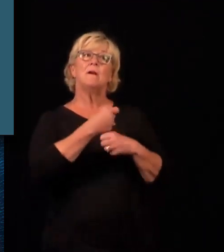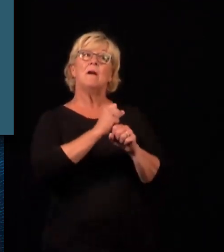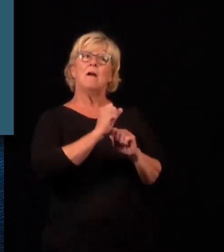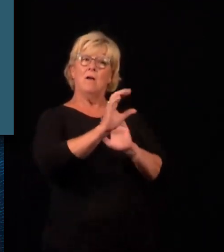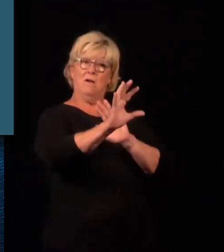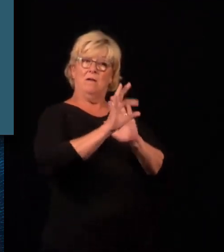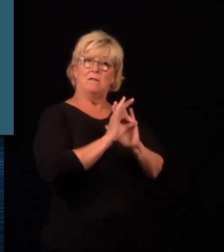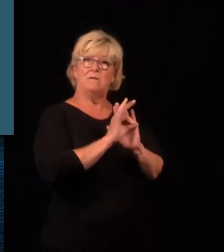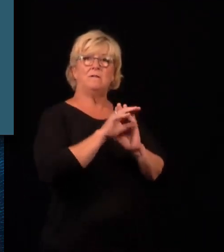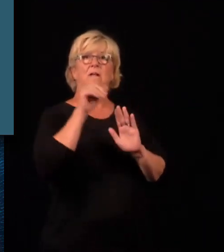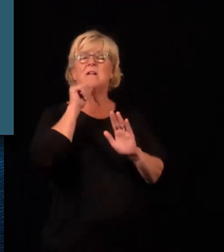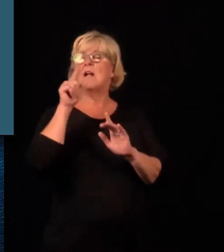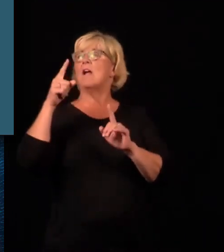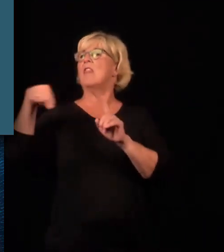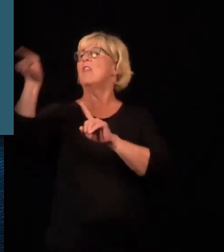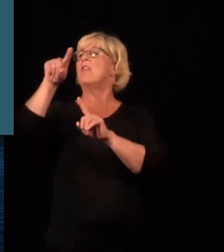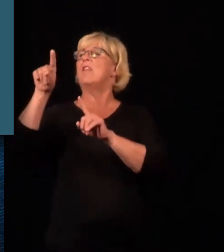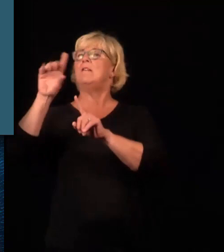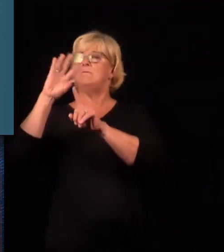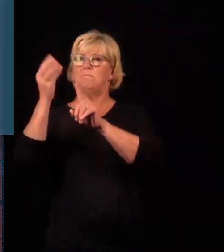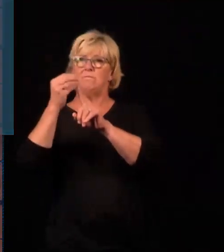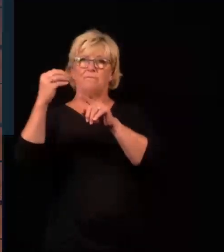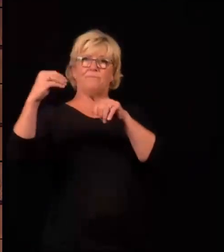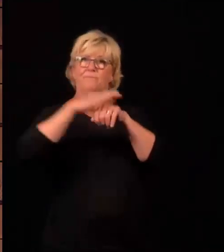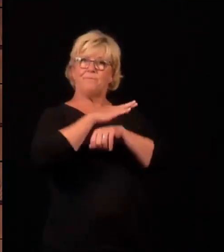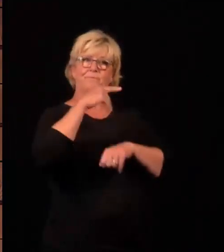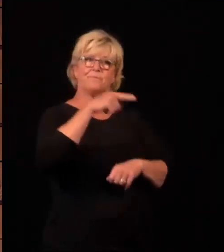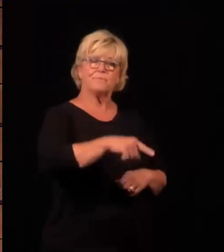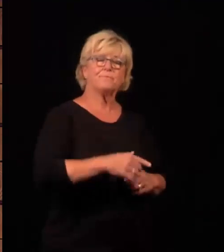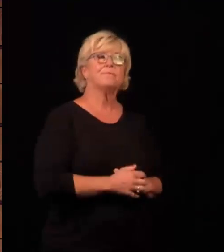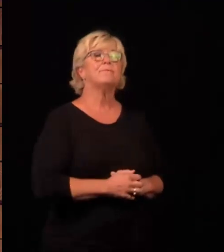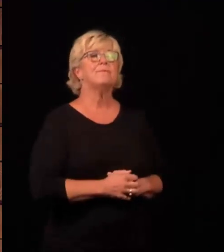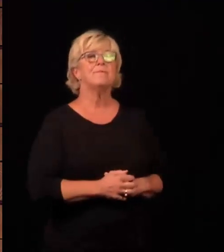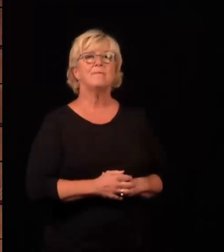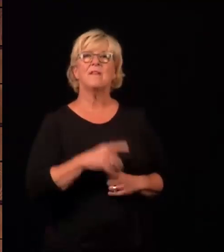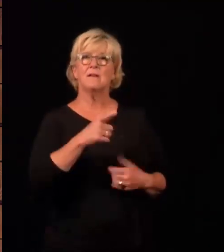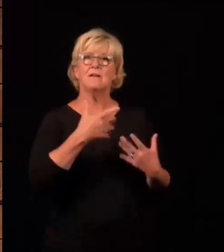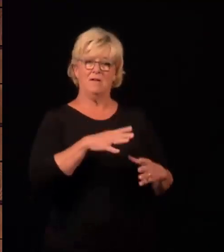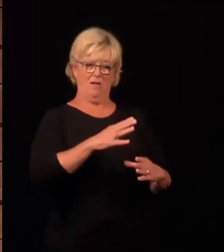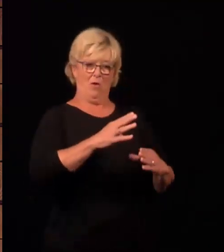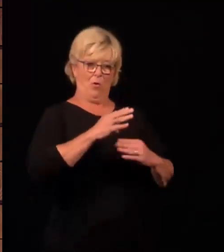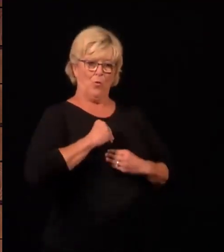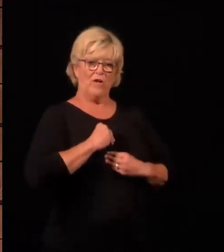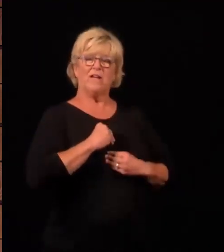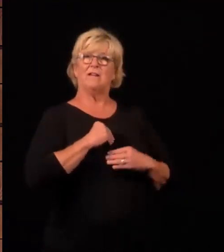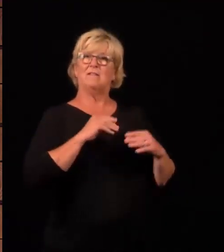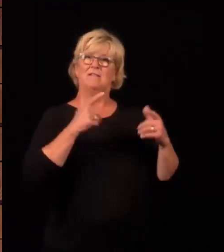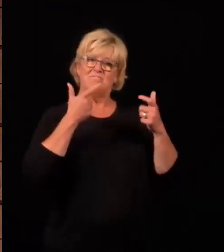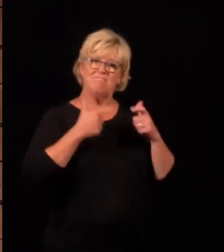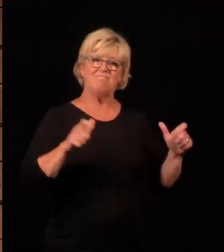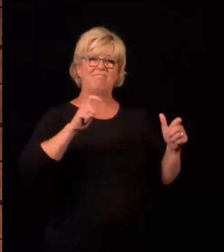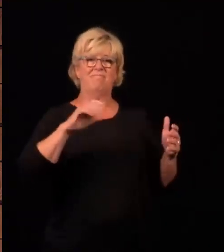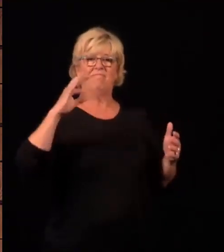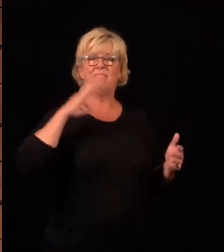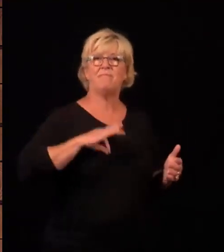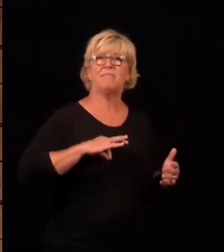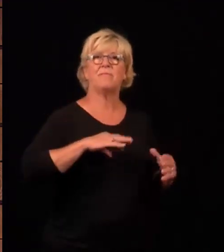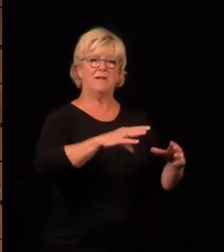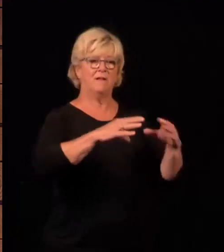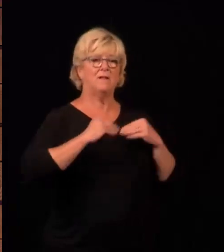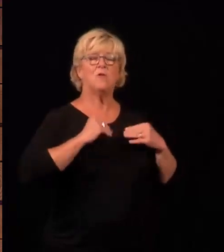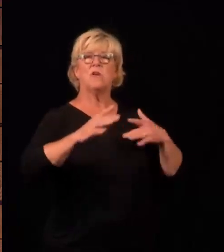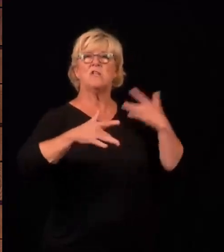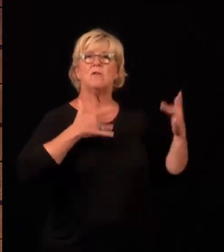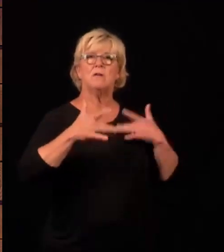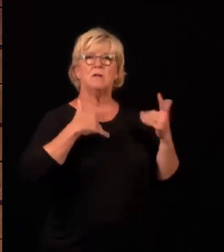not to let the culture dictate his needs. And he has received that great gain, receiving